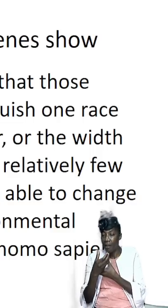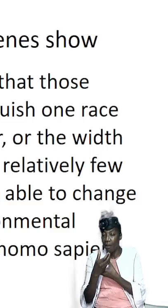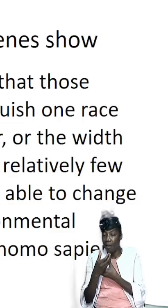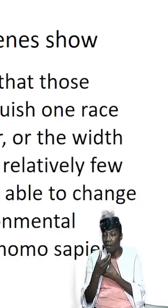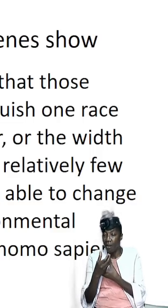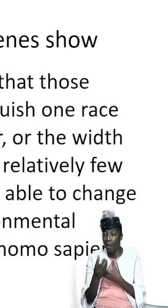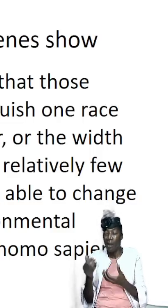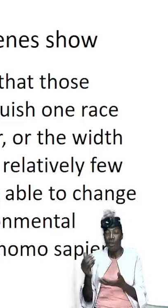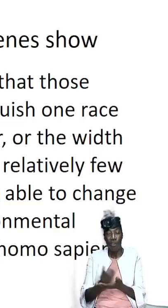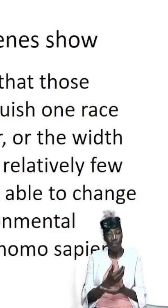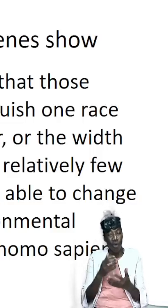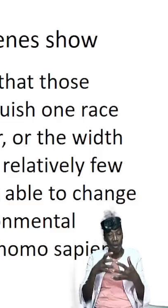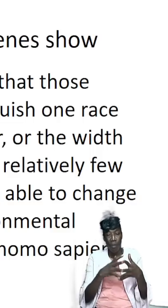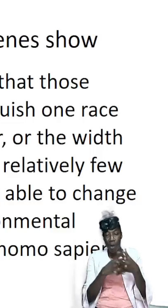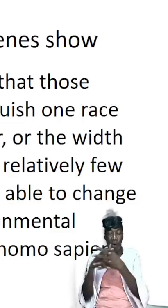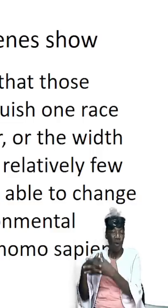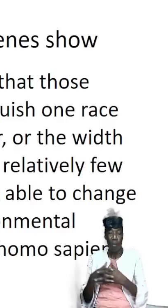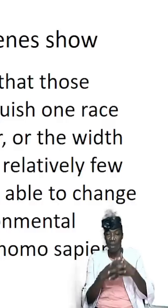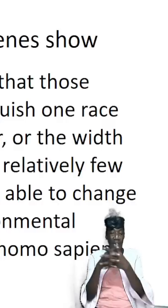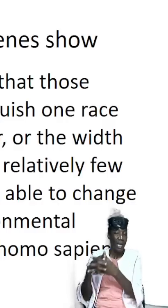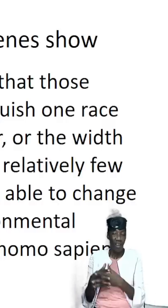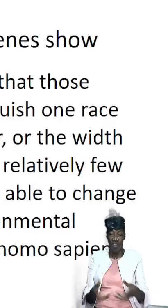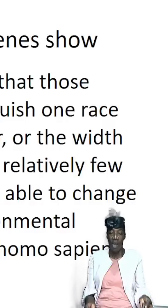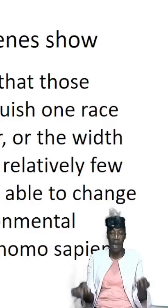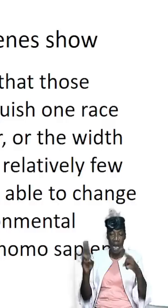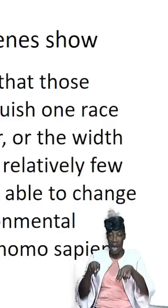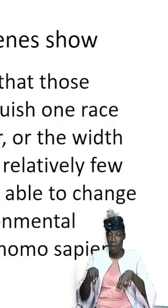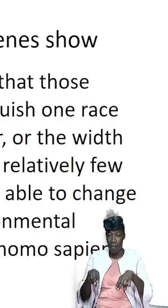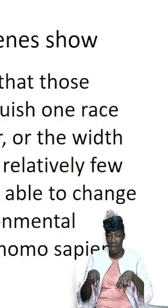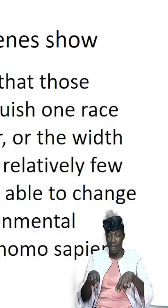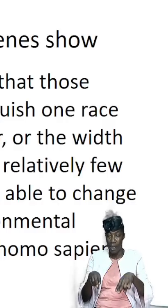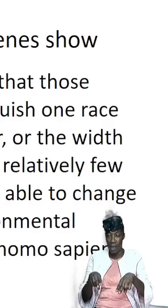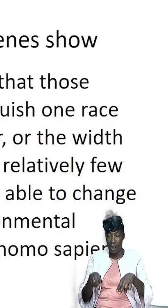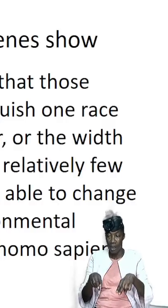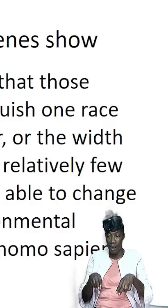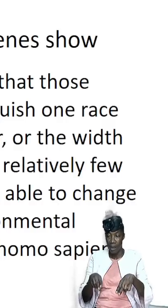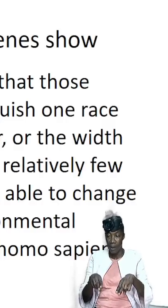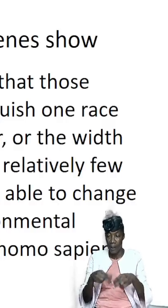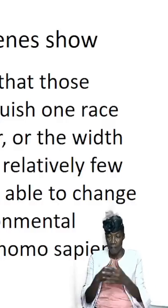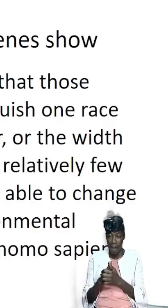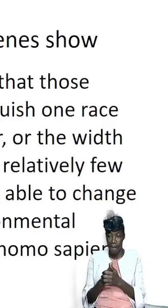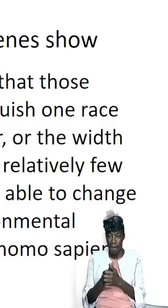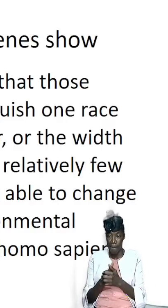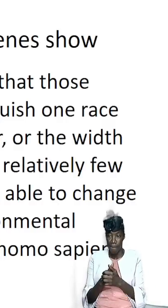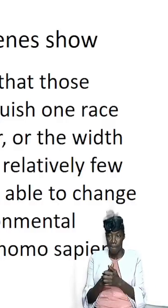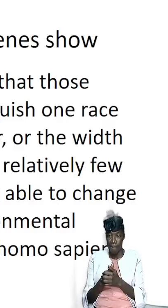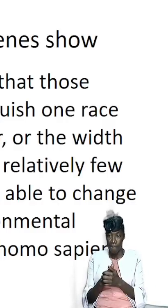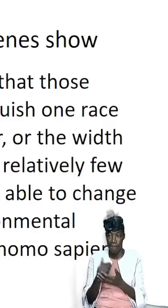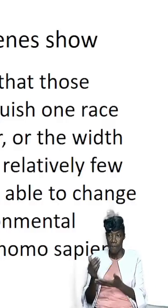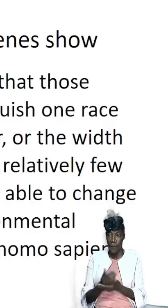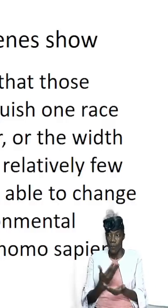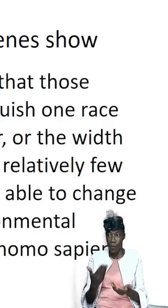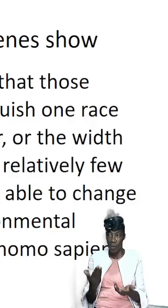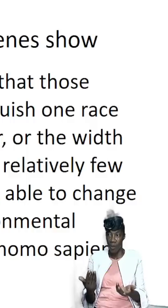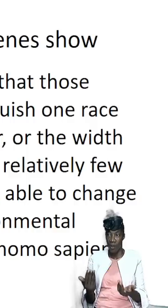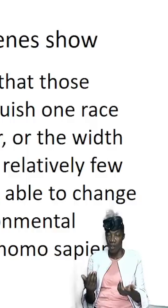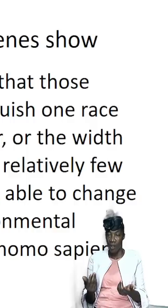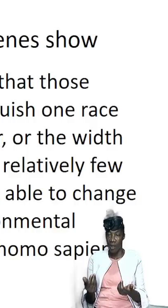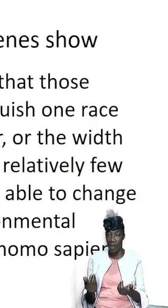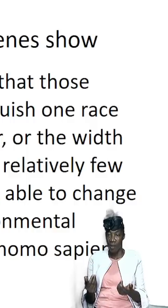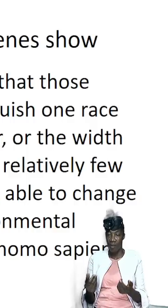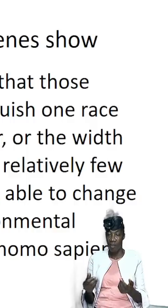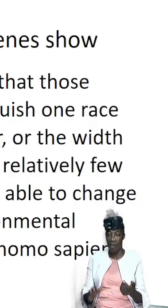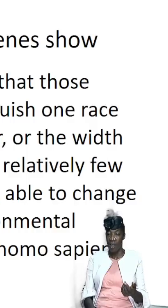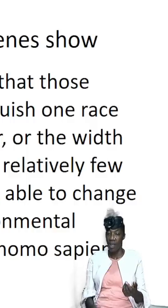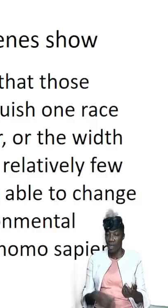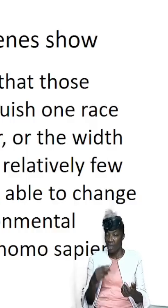place during mating, and a certain group comes, and let us say, just like in the dog analogy, or